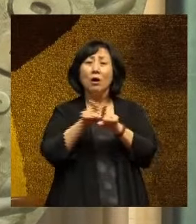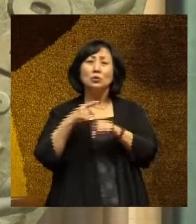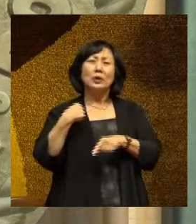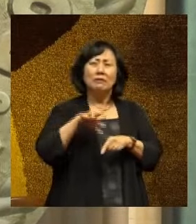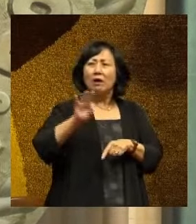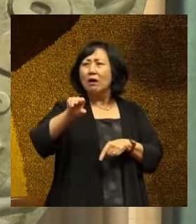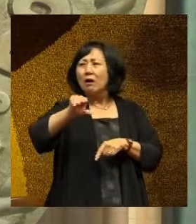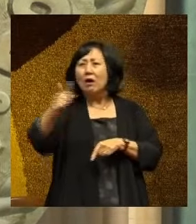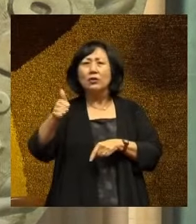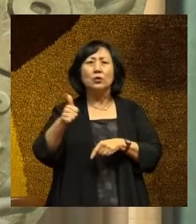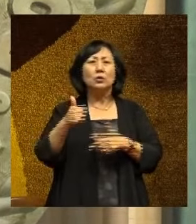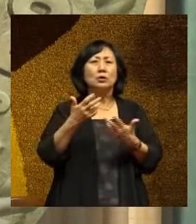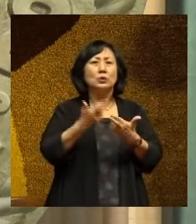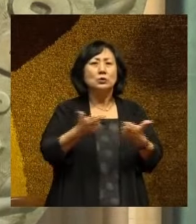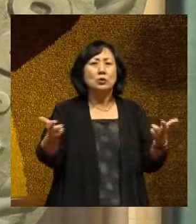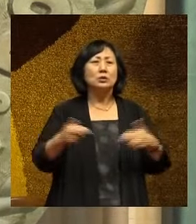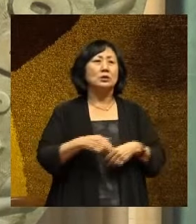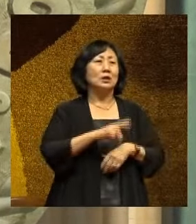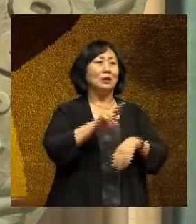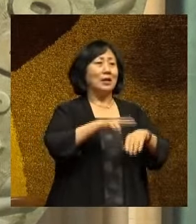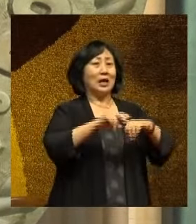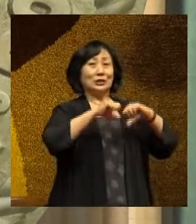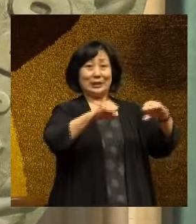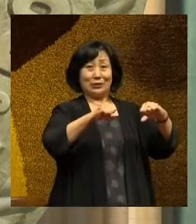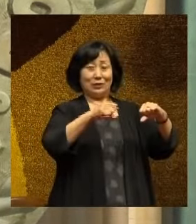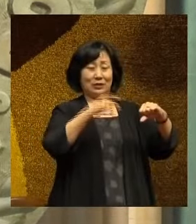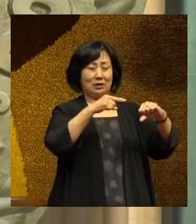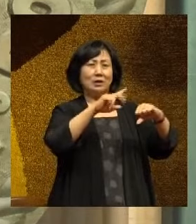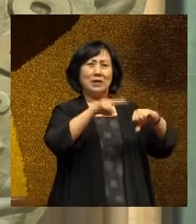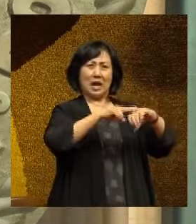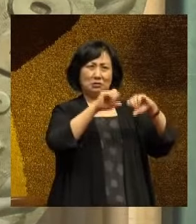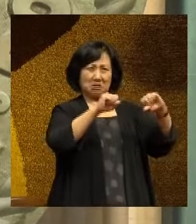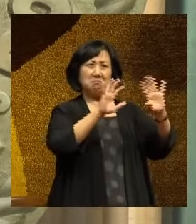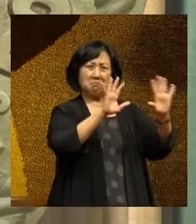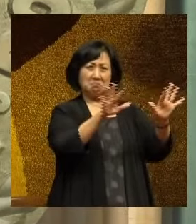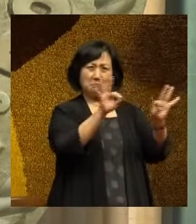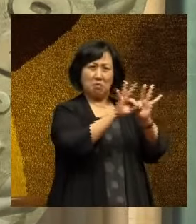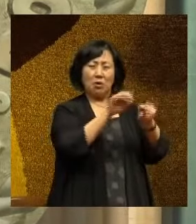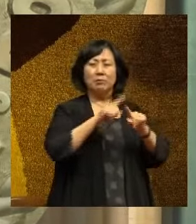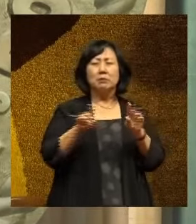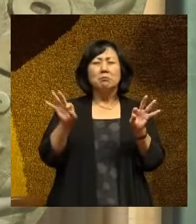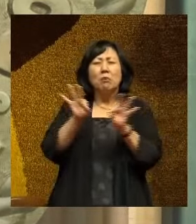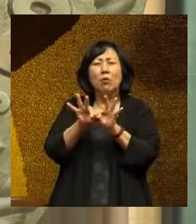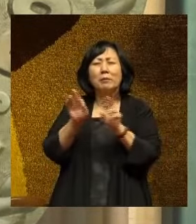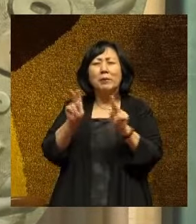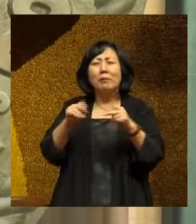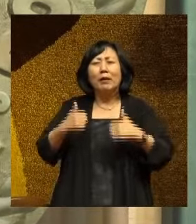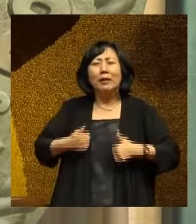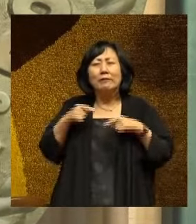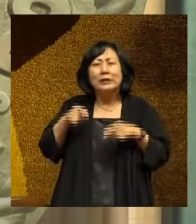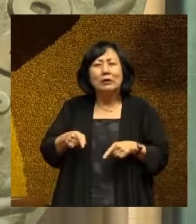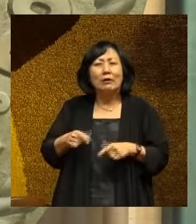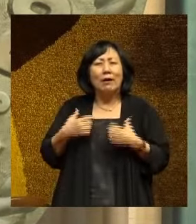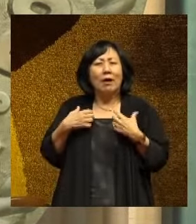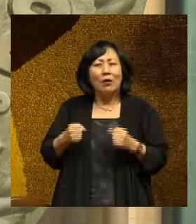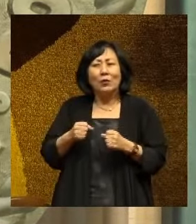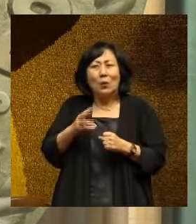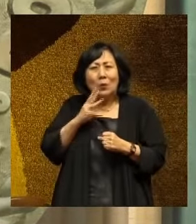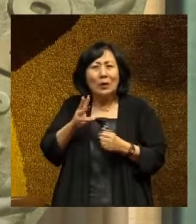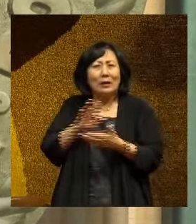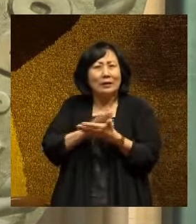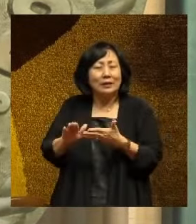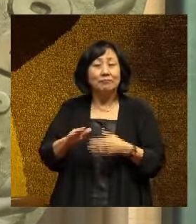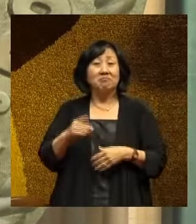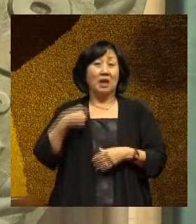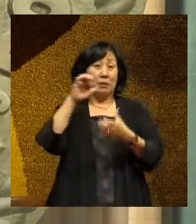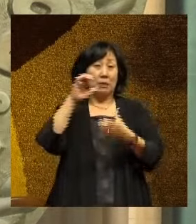National security cannot come at the expense of our people's health. I believe we can protect both